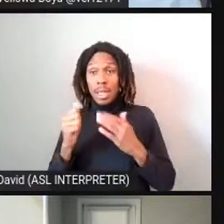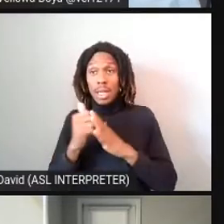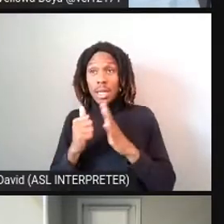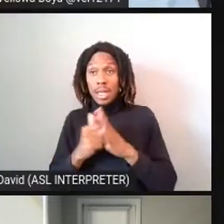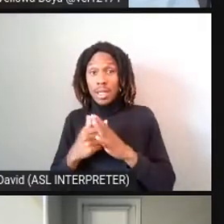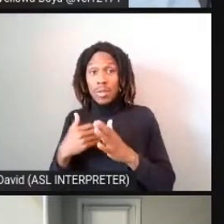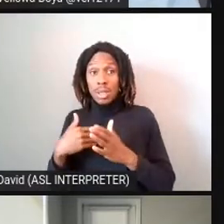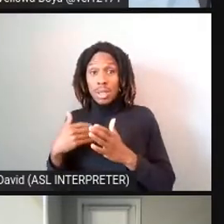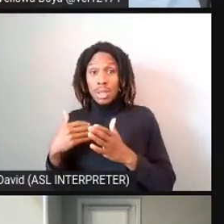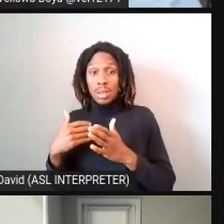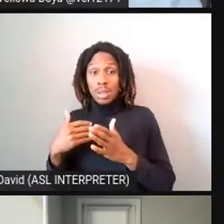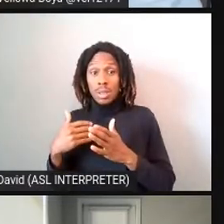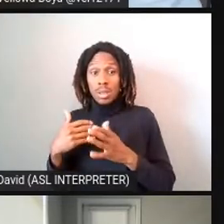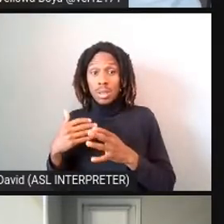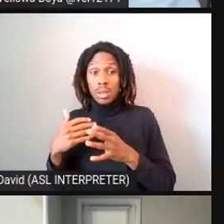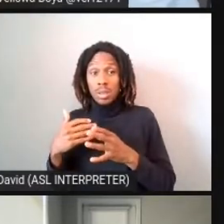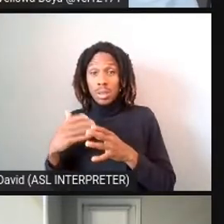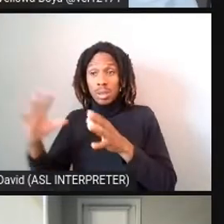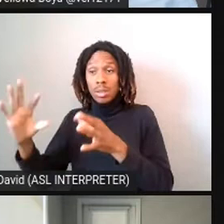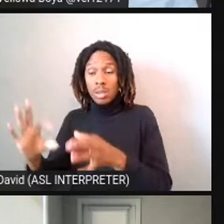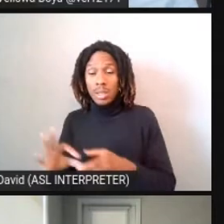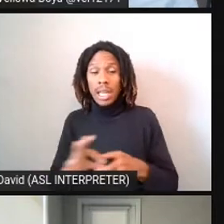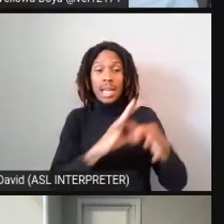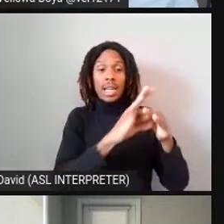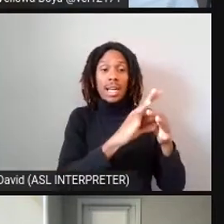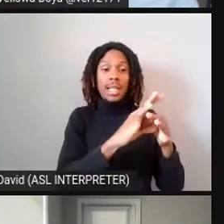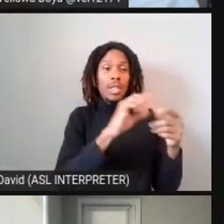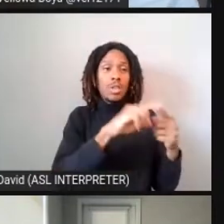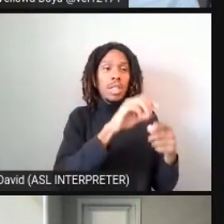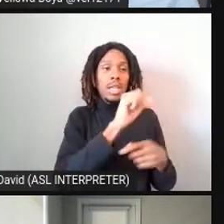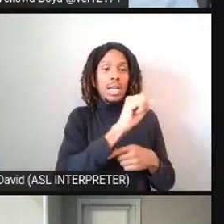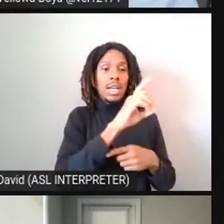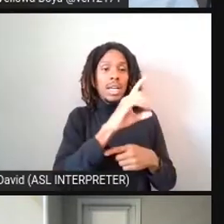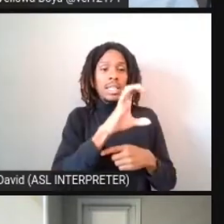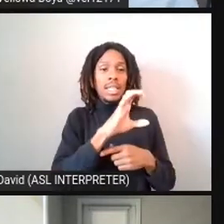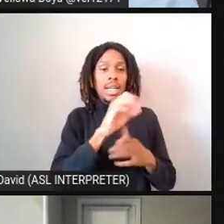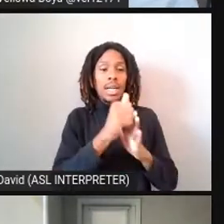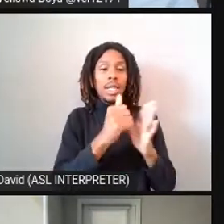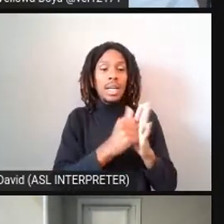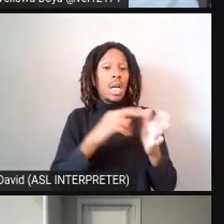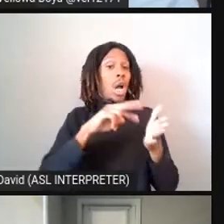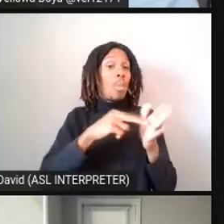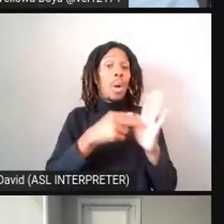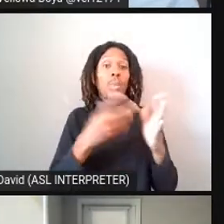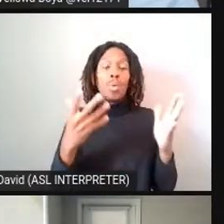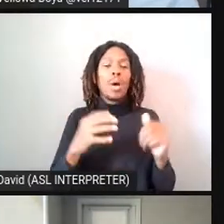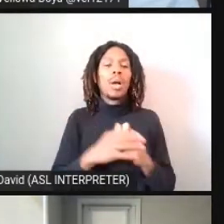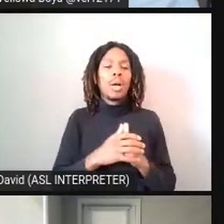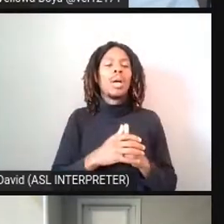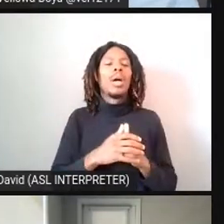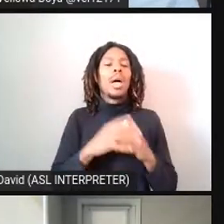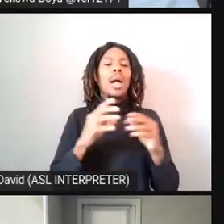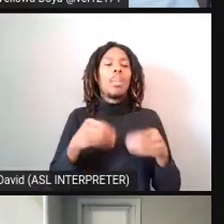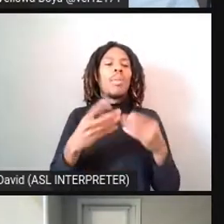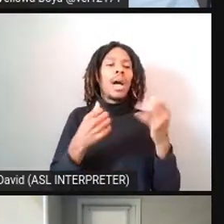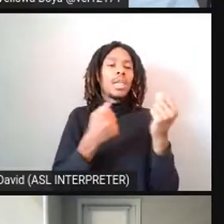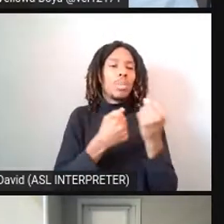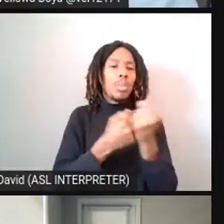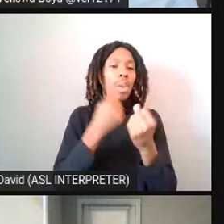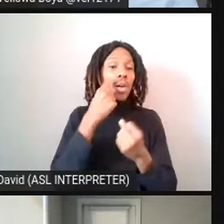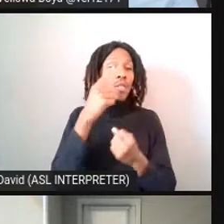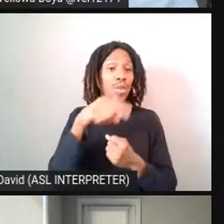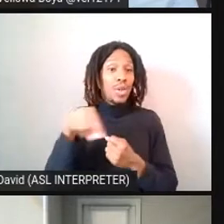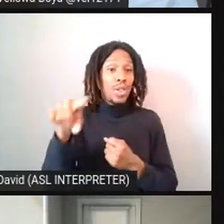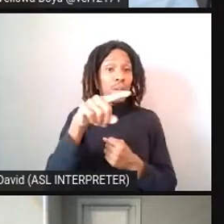AWS account to your SDDC account. The purpose for this is to allow us to provide support for you, because